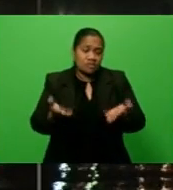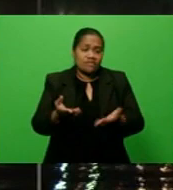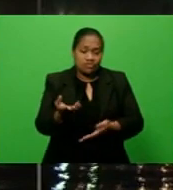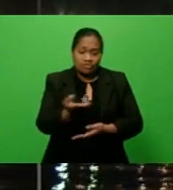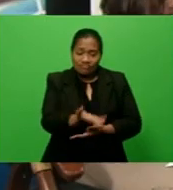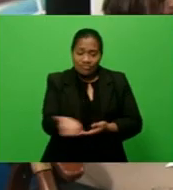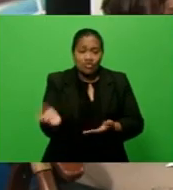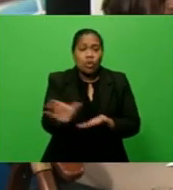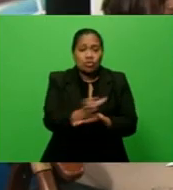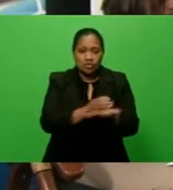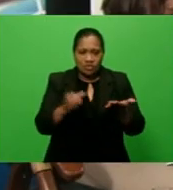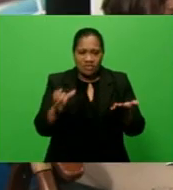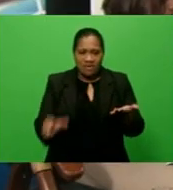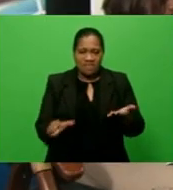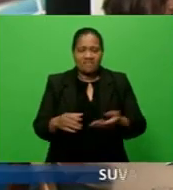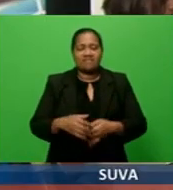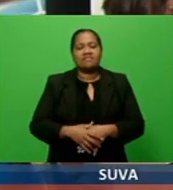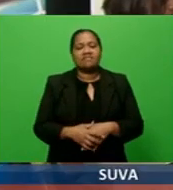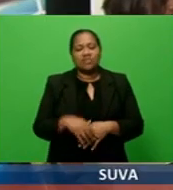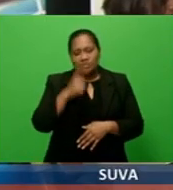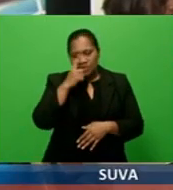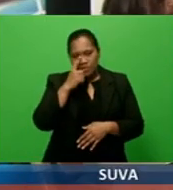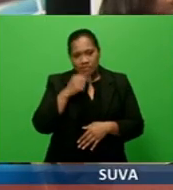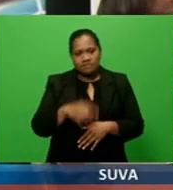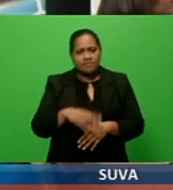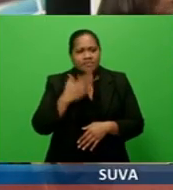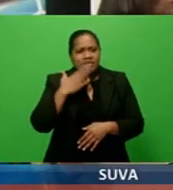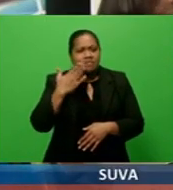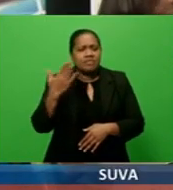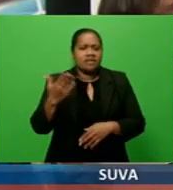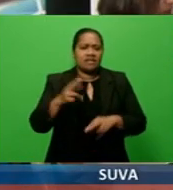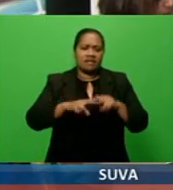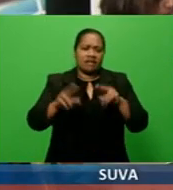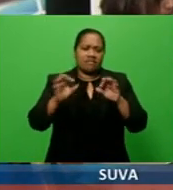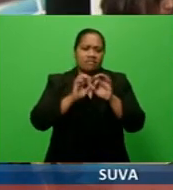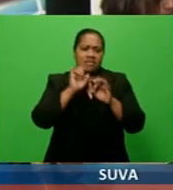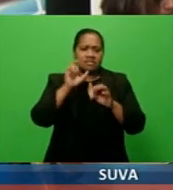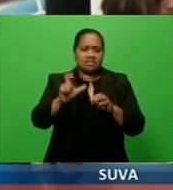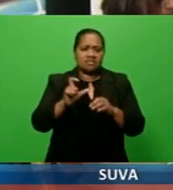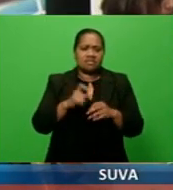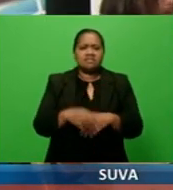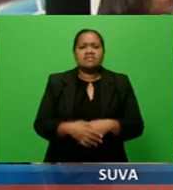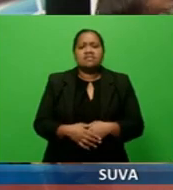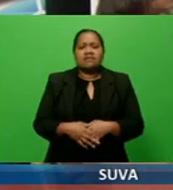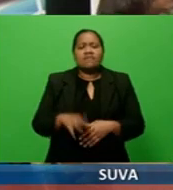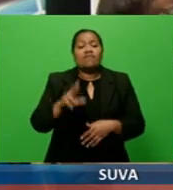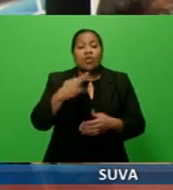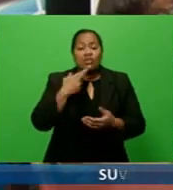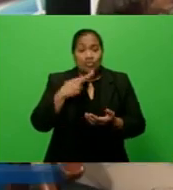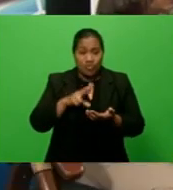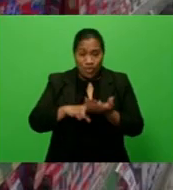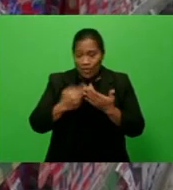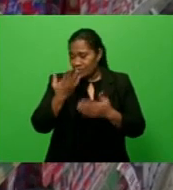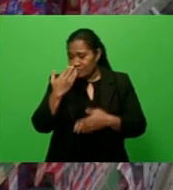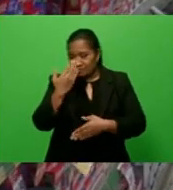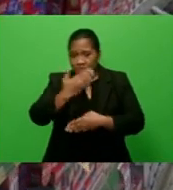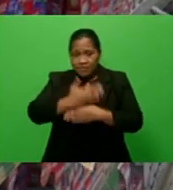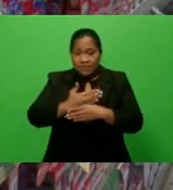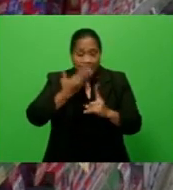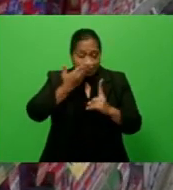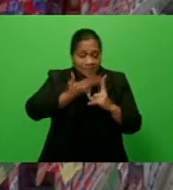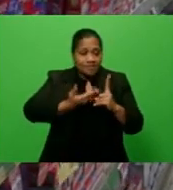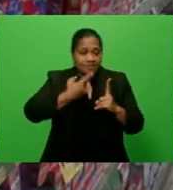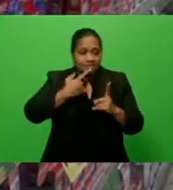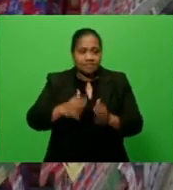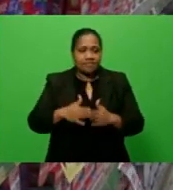reports. Speaking on FBC TV's For the Record show last night, Chief Executive Joel Ibrahim said Phase 1